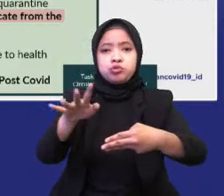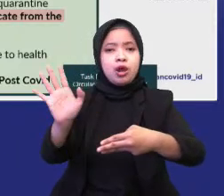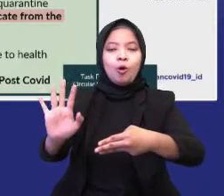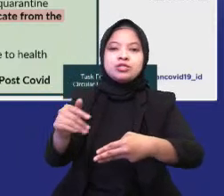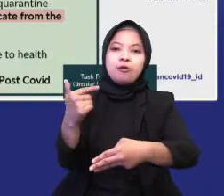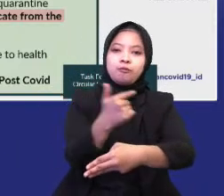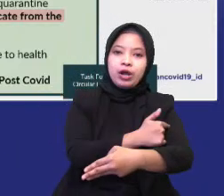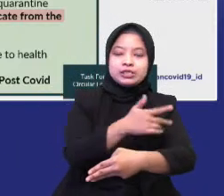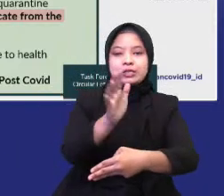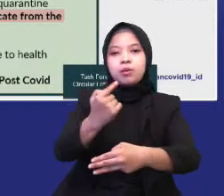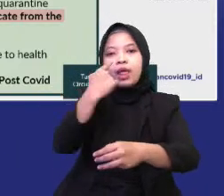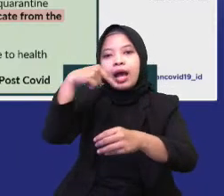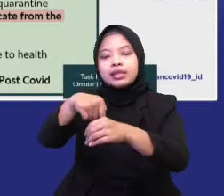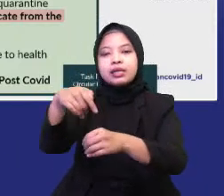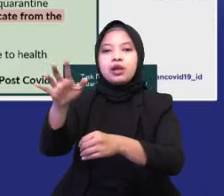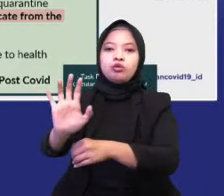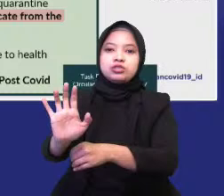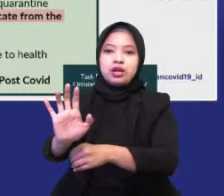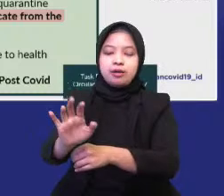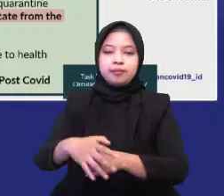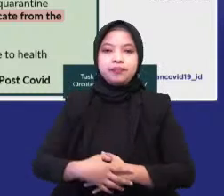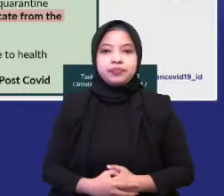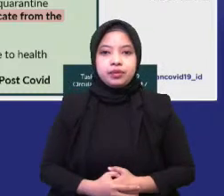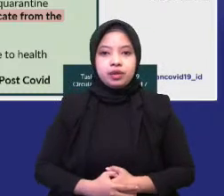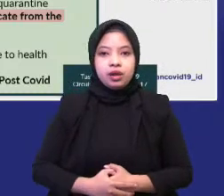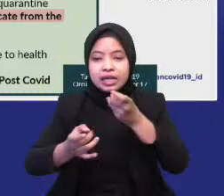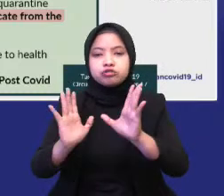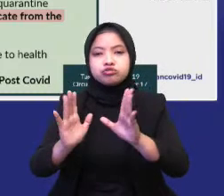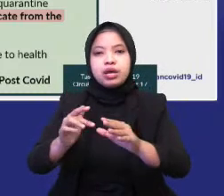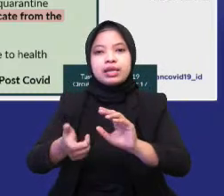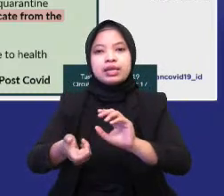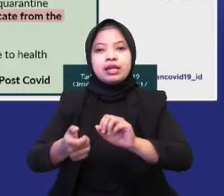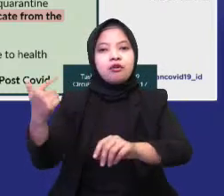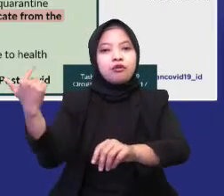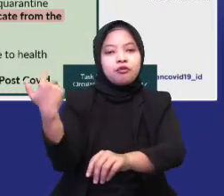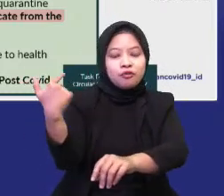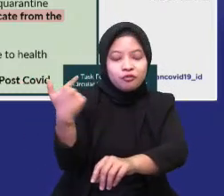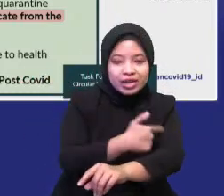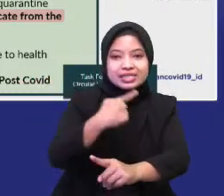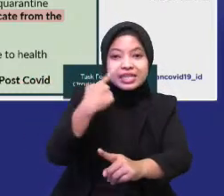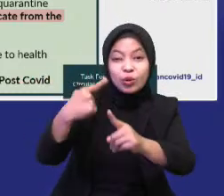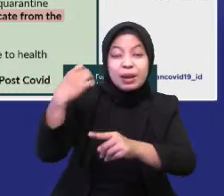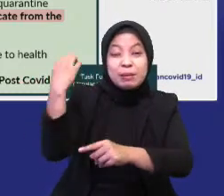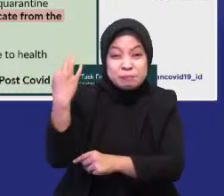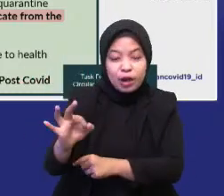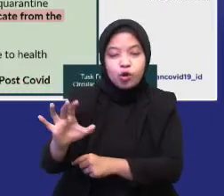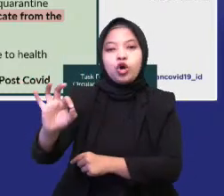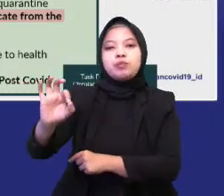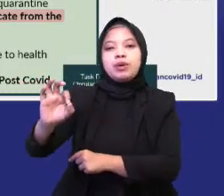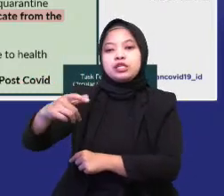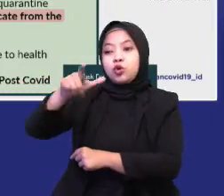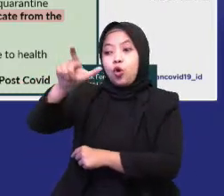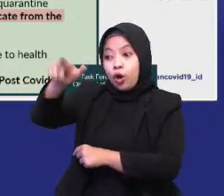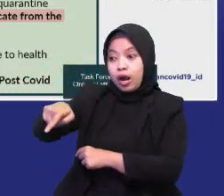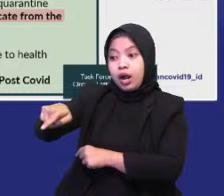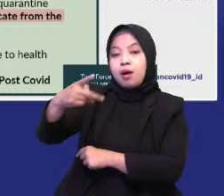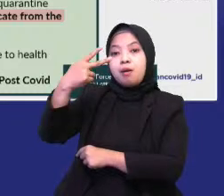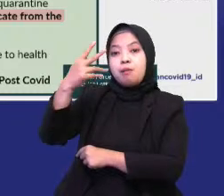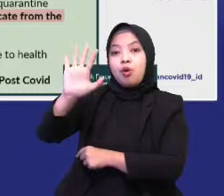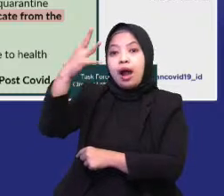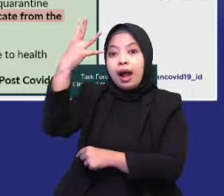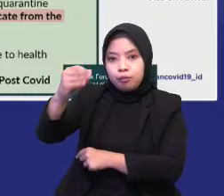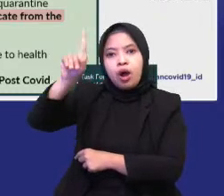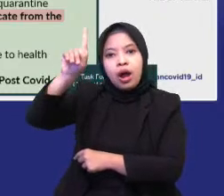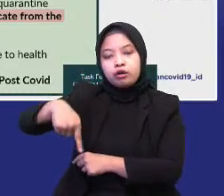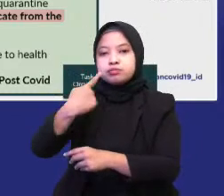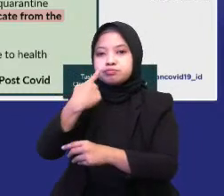vaccinated once must show negative PCR test result of before departure. And those who cannot be vaccinated